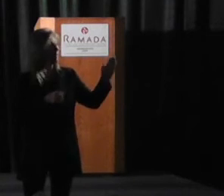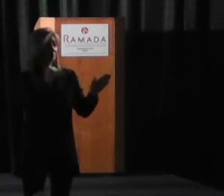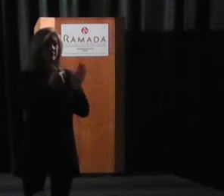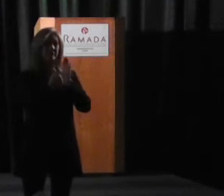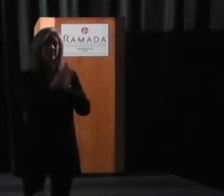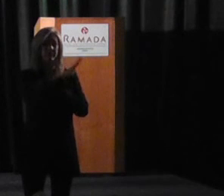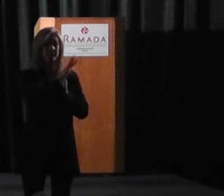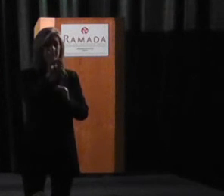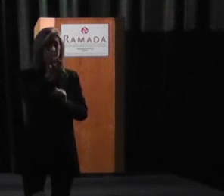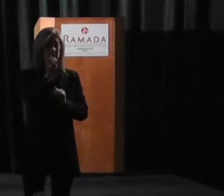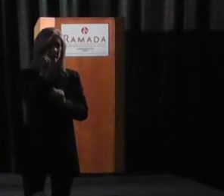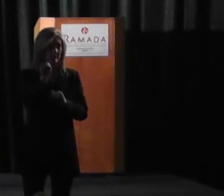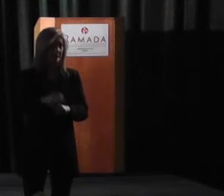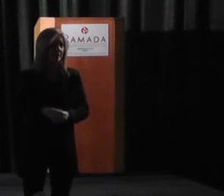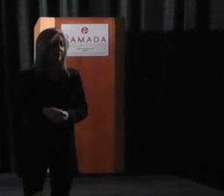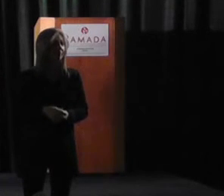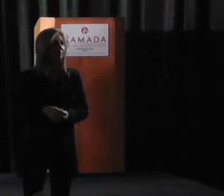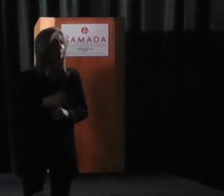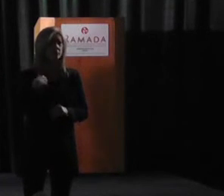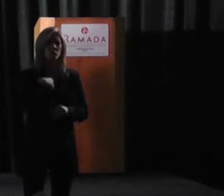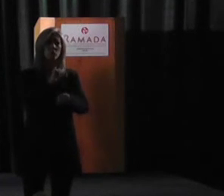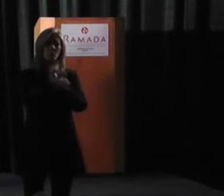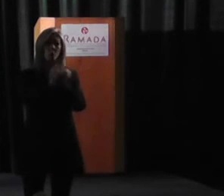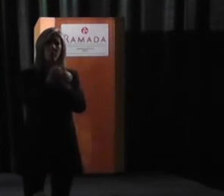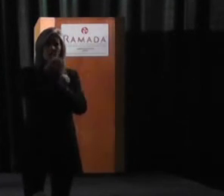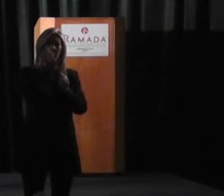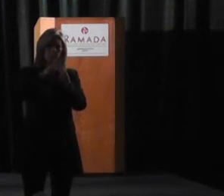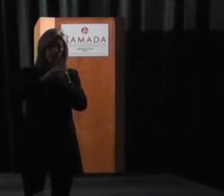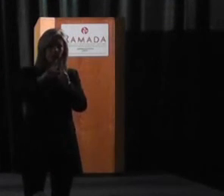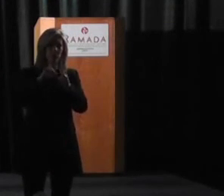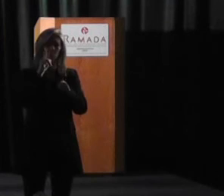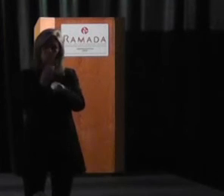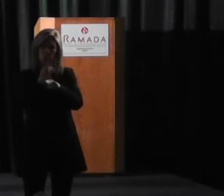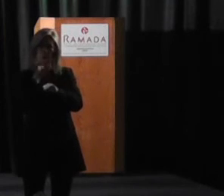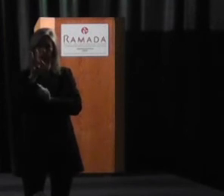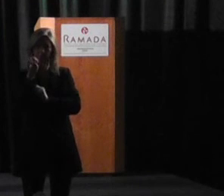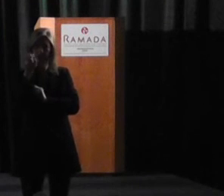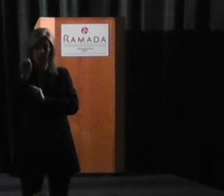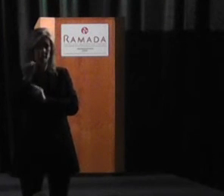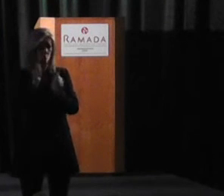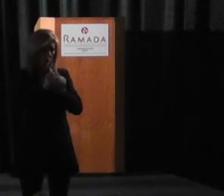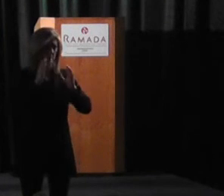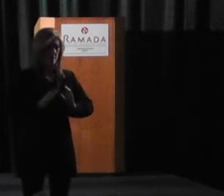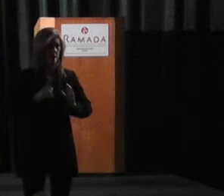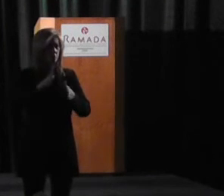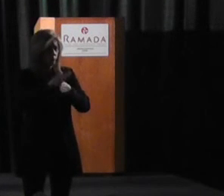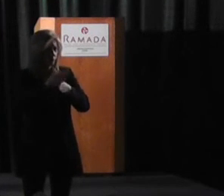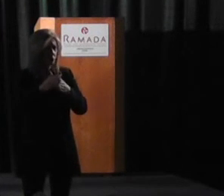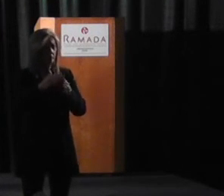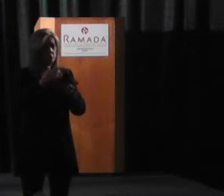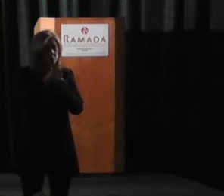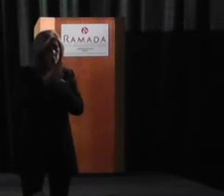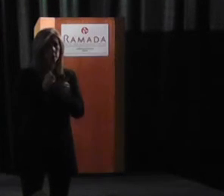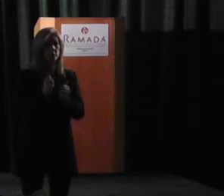We are working with other professionals in Alberta who also use FES with clients to share resources, protocols, and knowledge. We believe